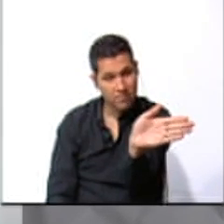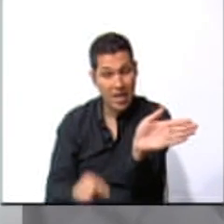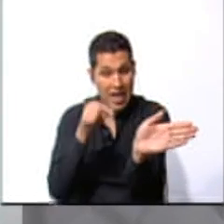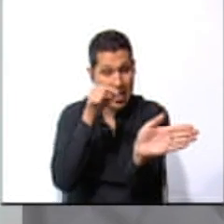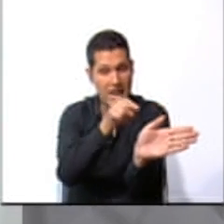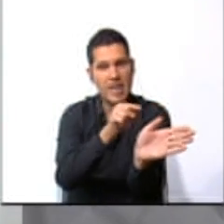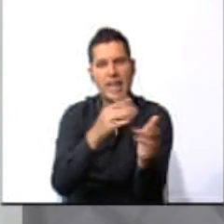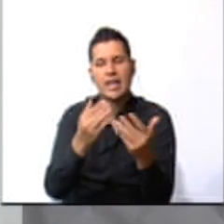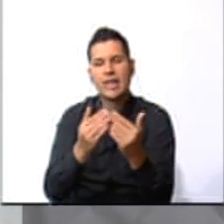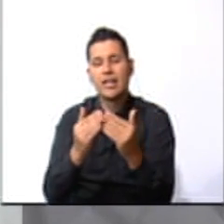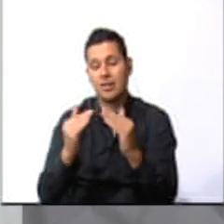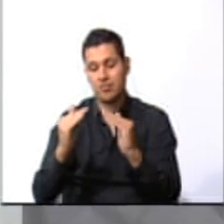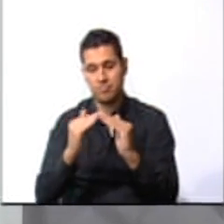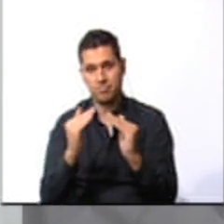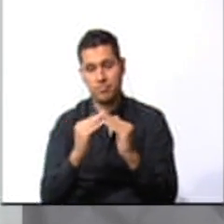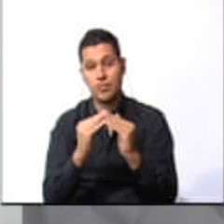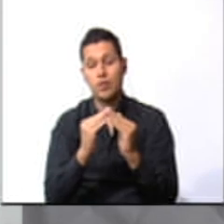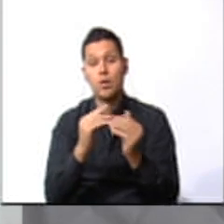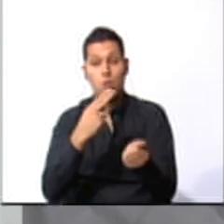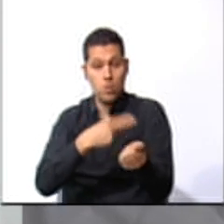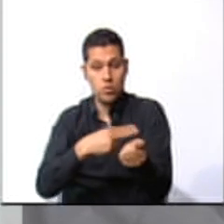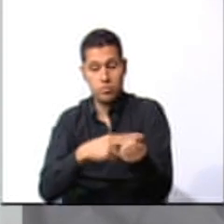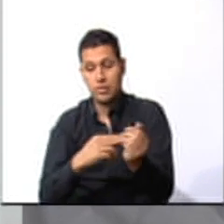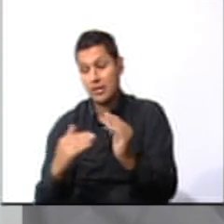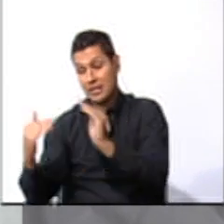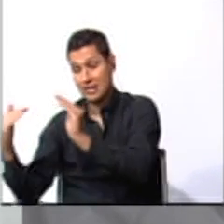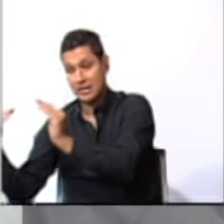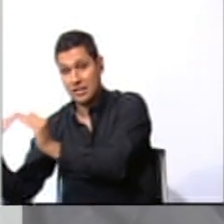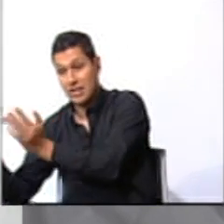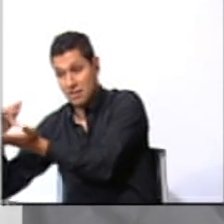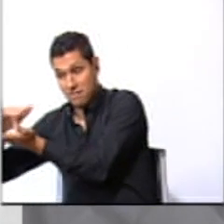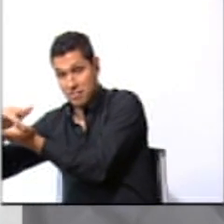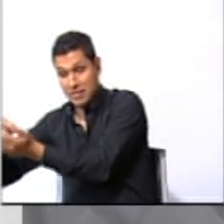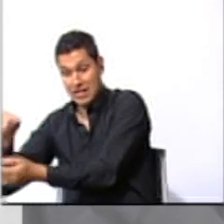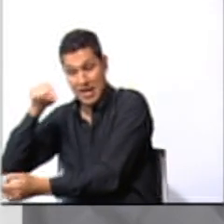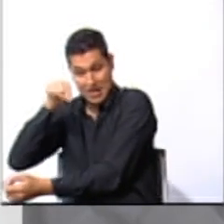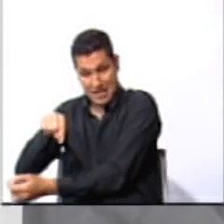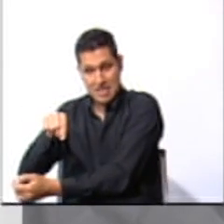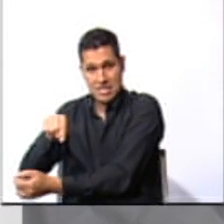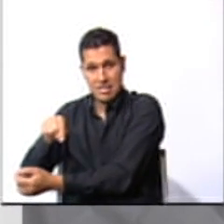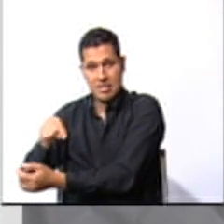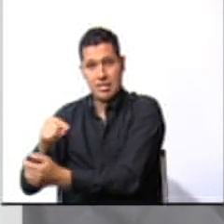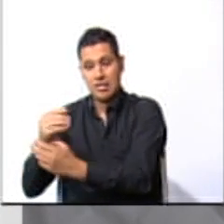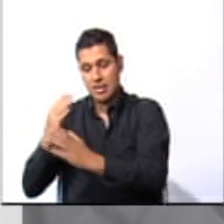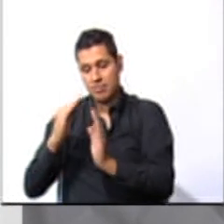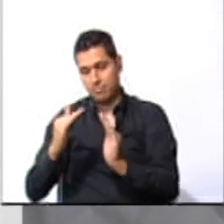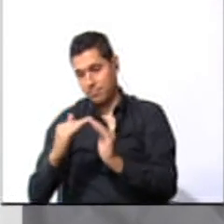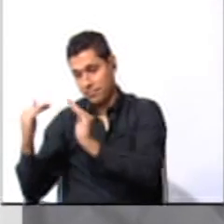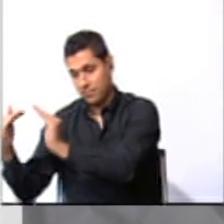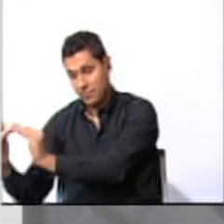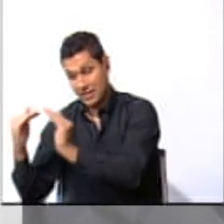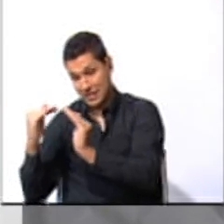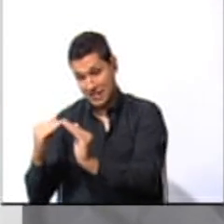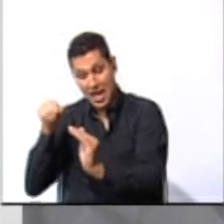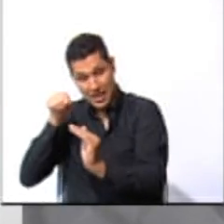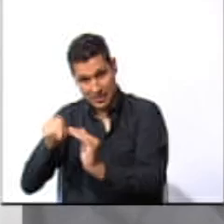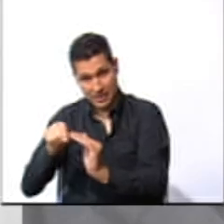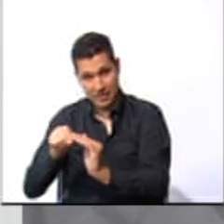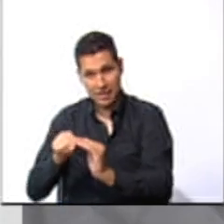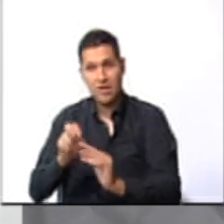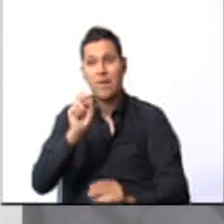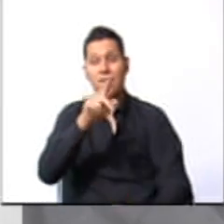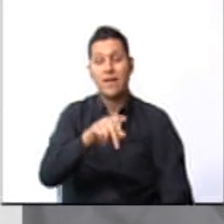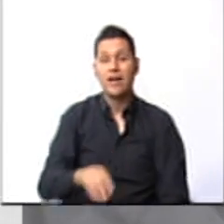the hospital and pharmacy. Thank you, Paz. You are a kind